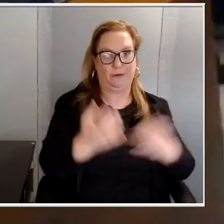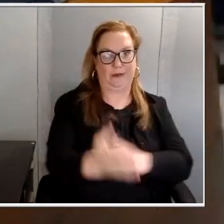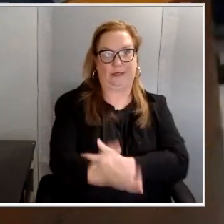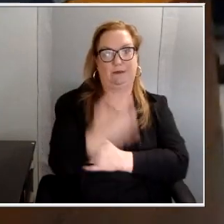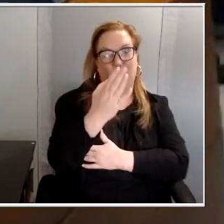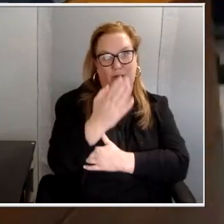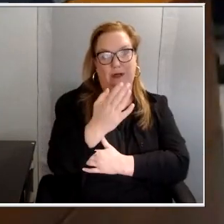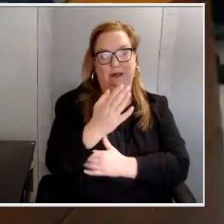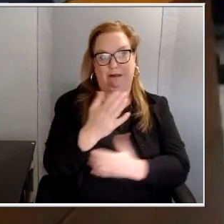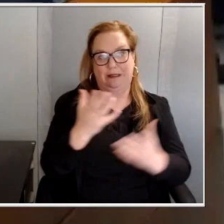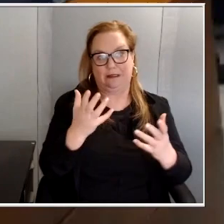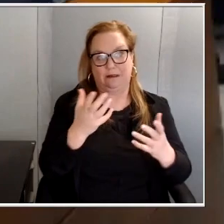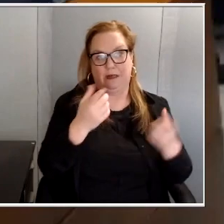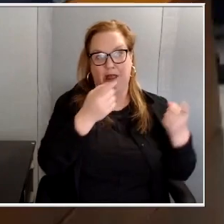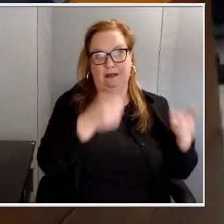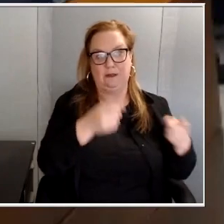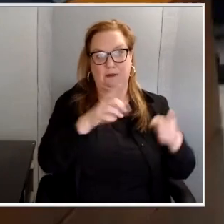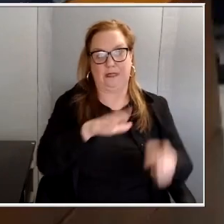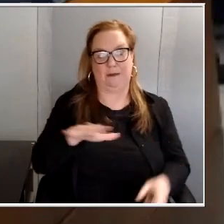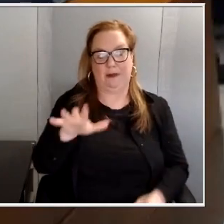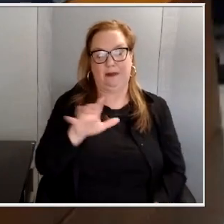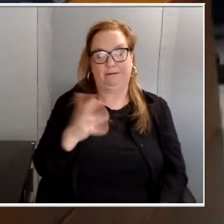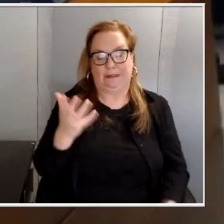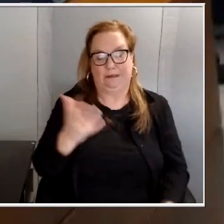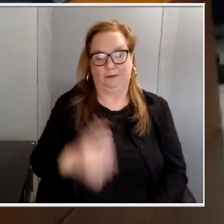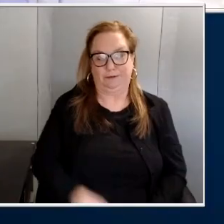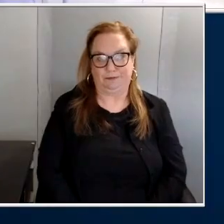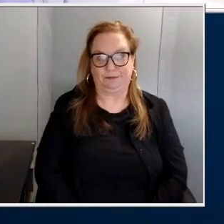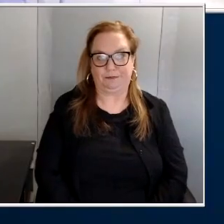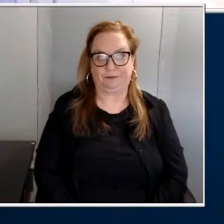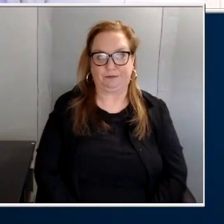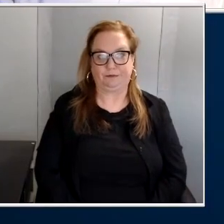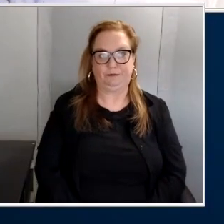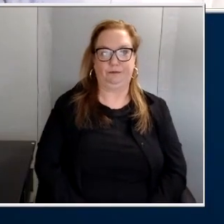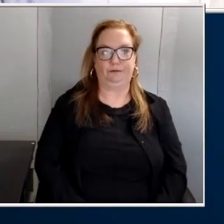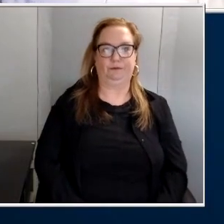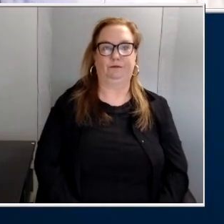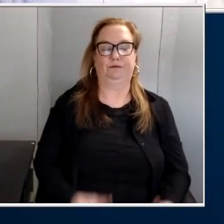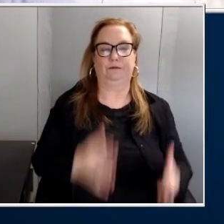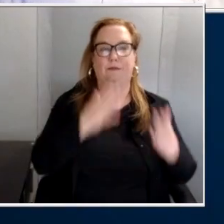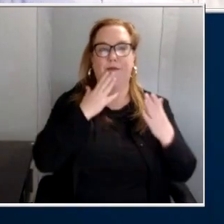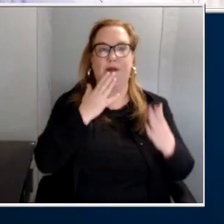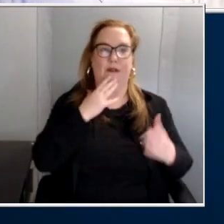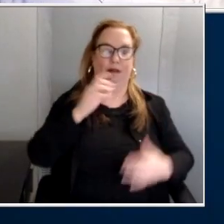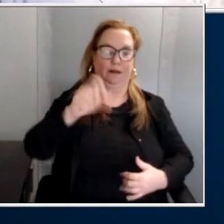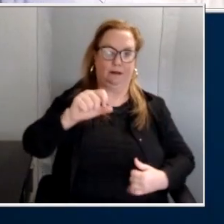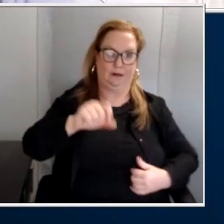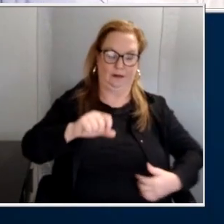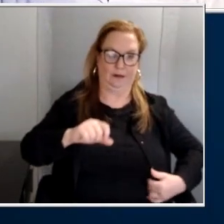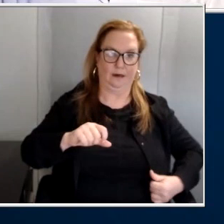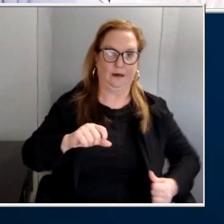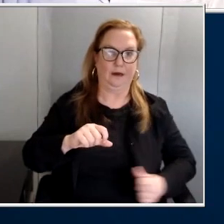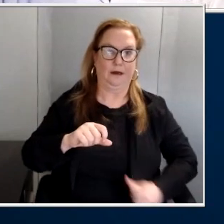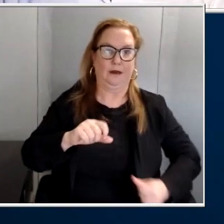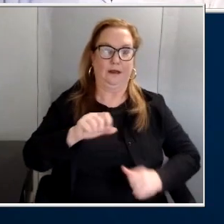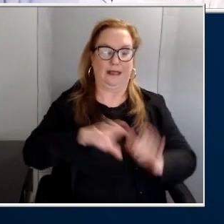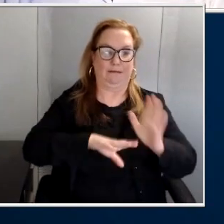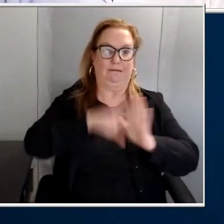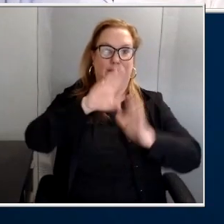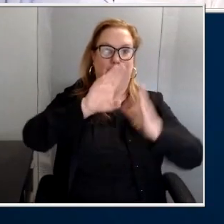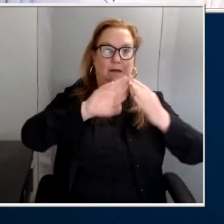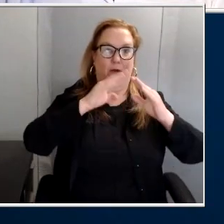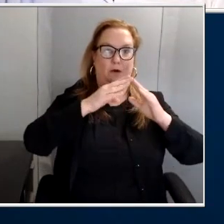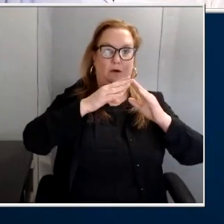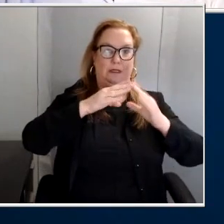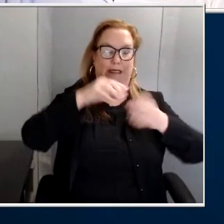that's kind of the story from our perspective. Thank you, sir. Yeah, I'm with you, and I think that surge we're going to see after everybody was inside